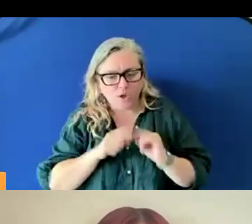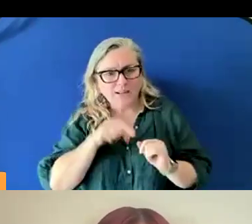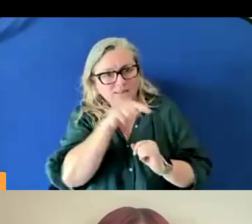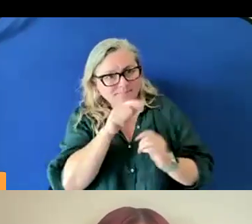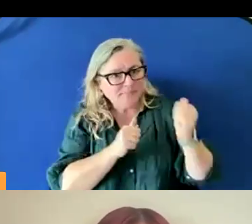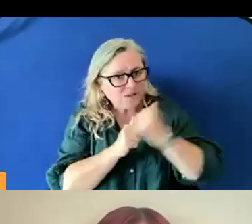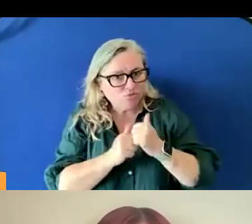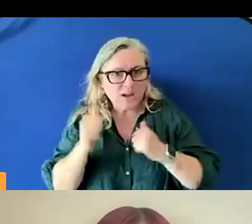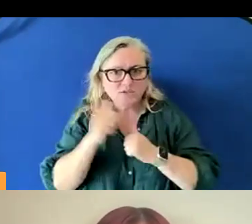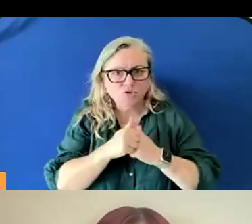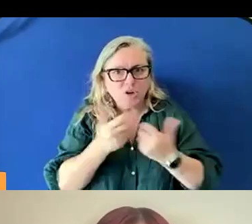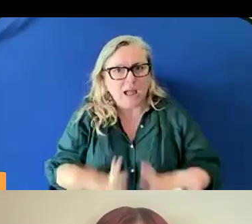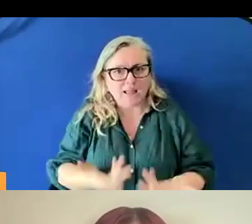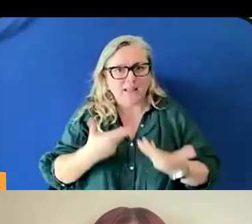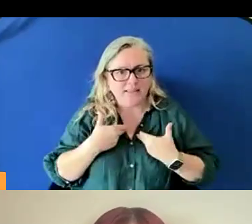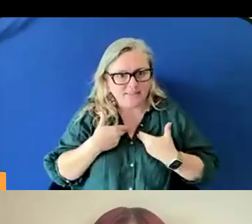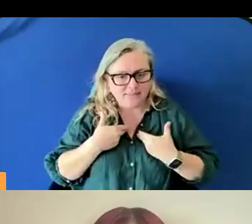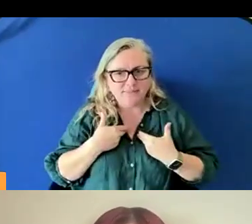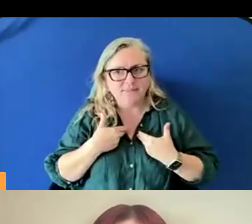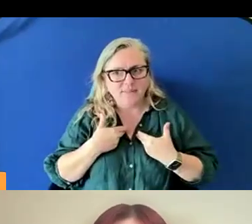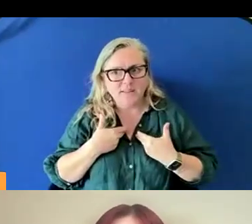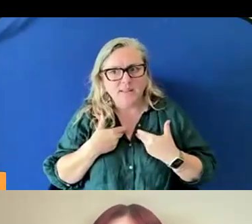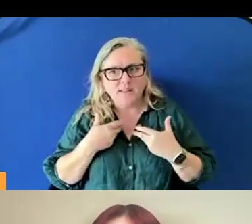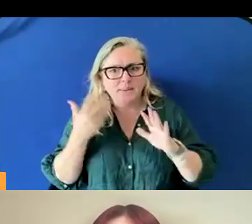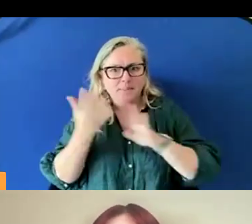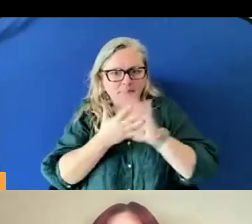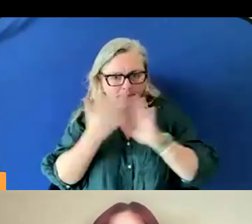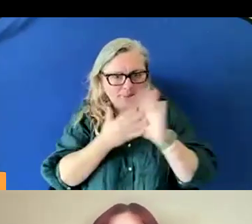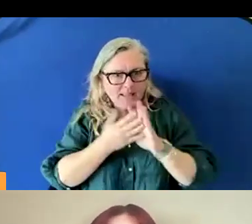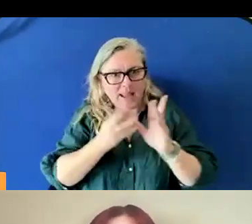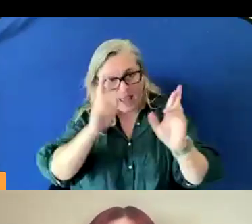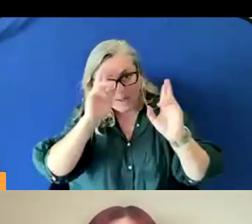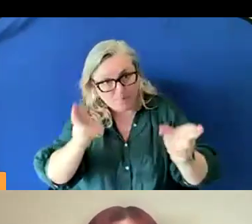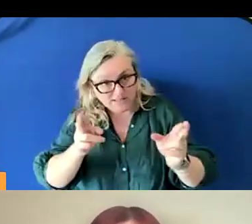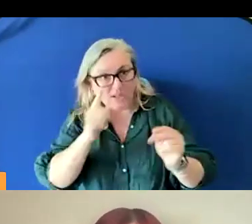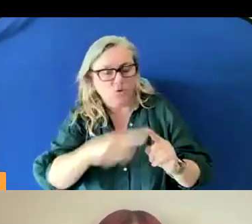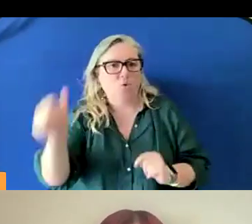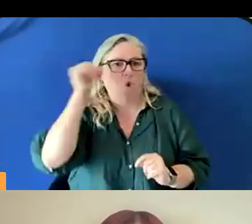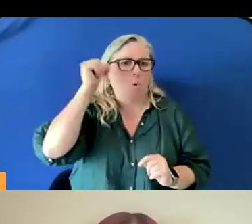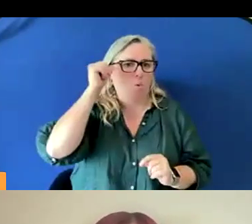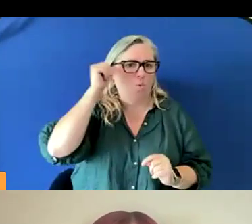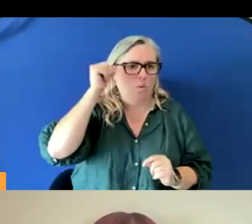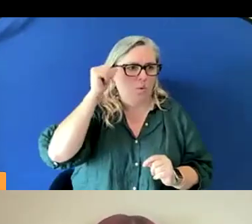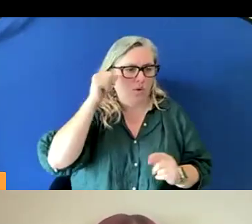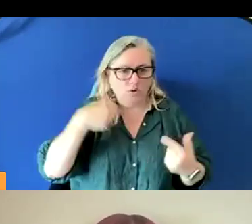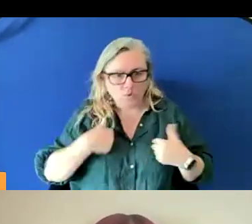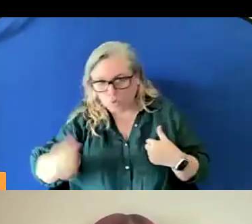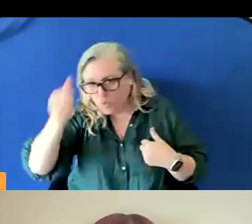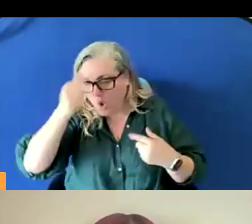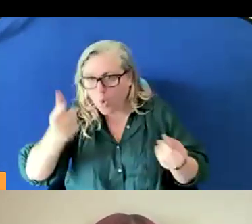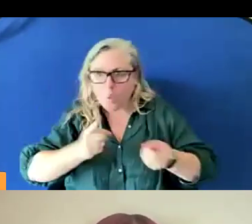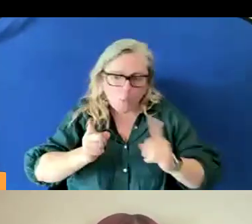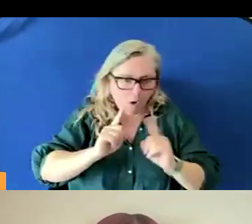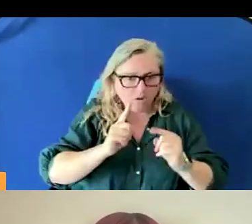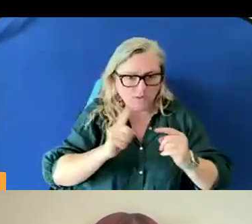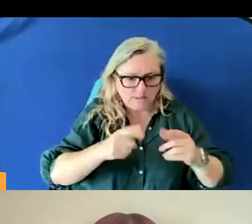structure provided very reasonable expectations amongst the group to know what to expect, where